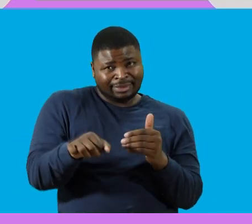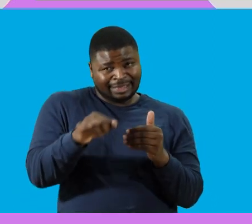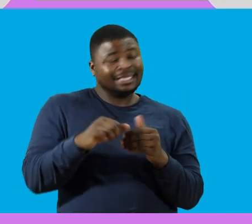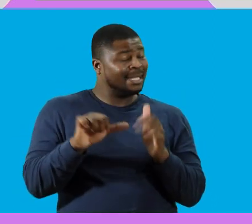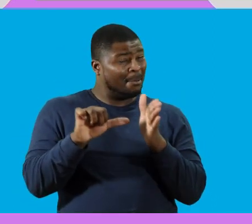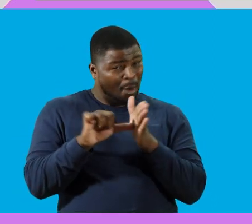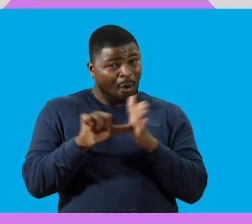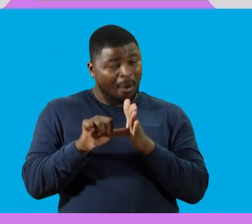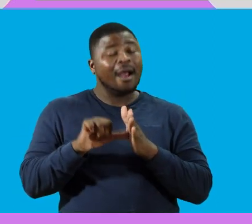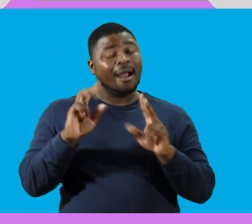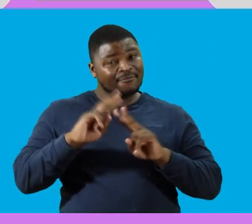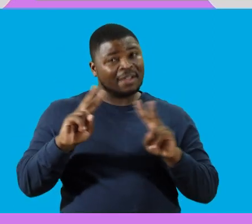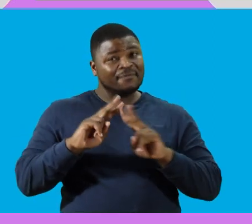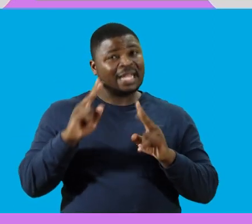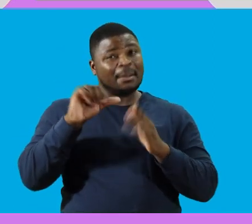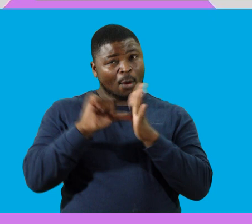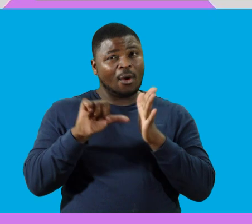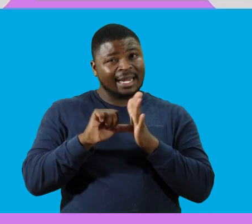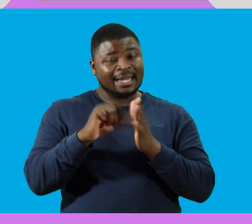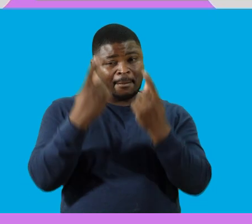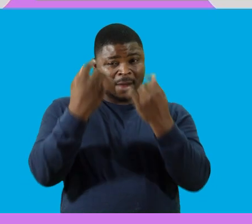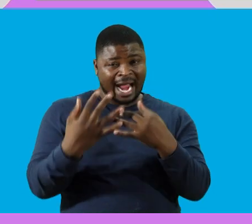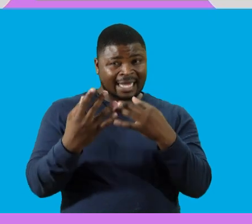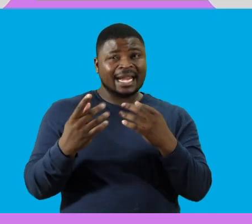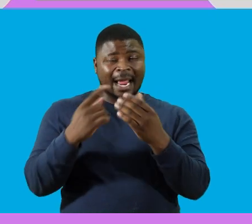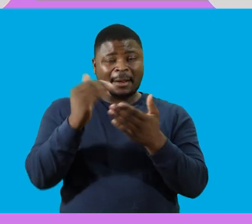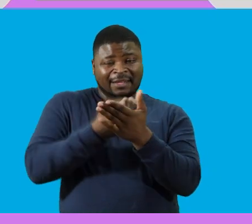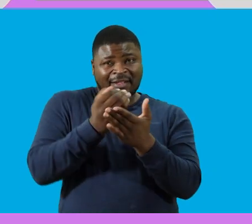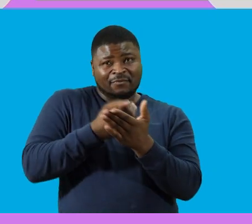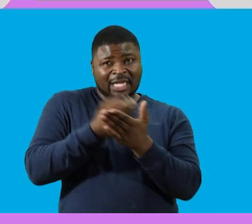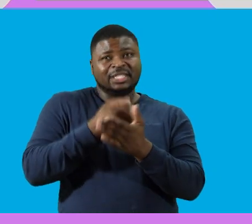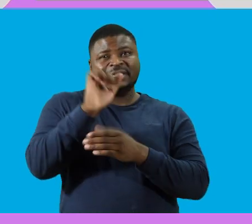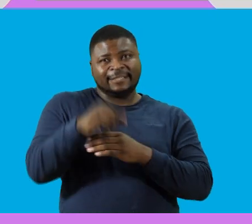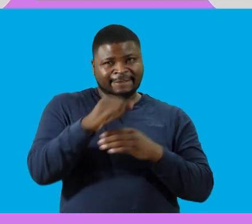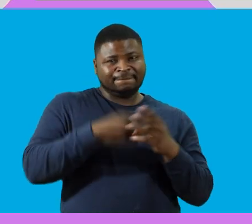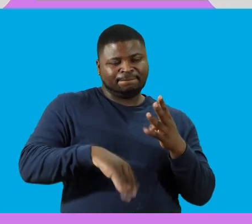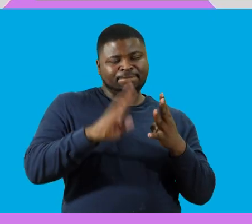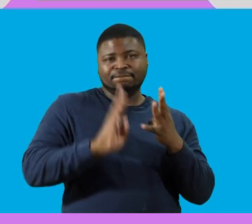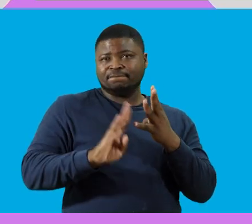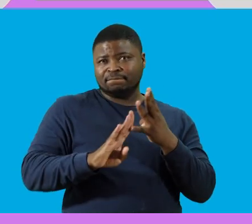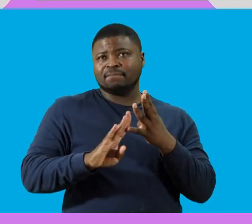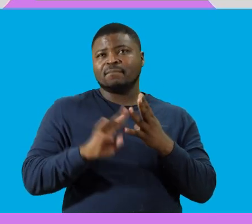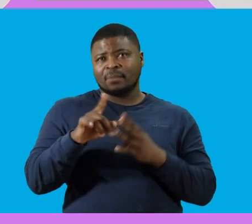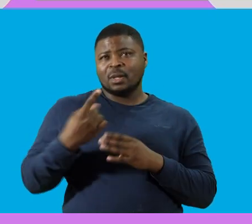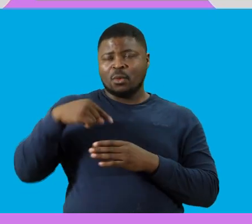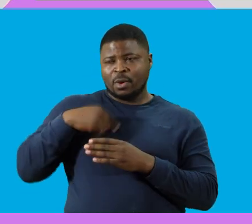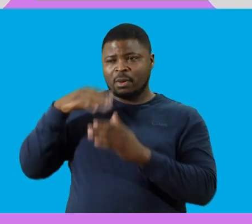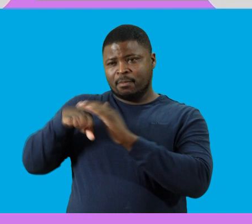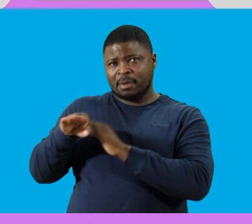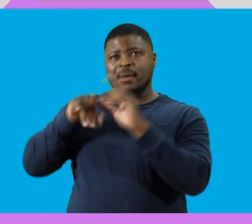are very important. And then after that, we're going to a